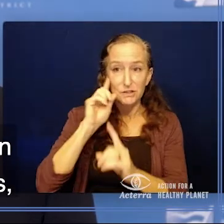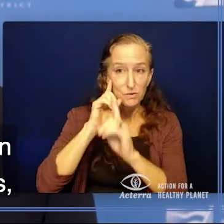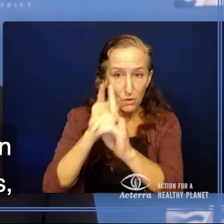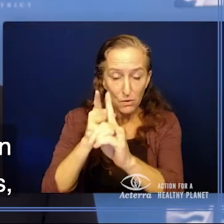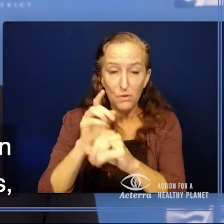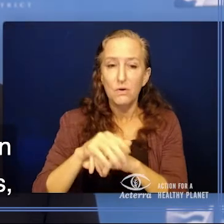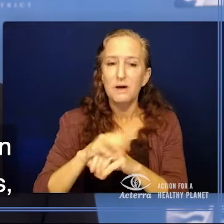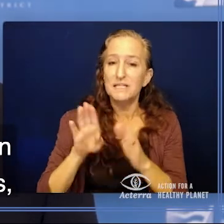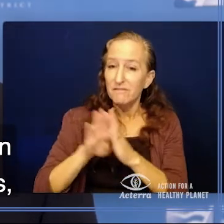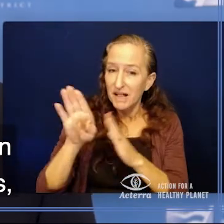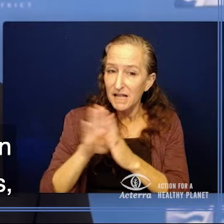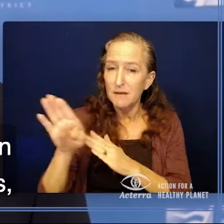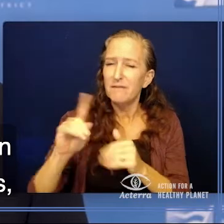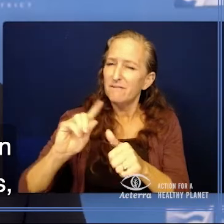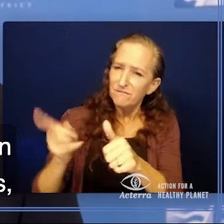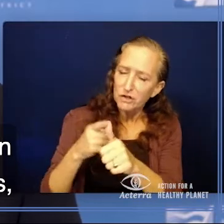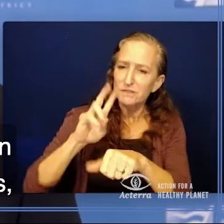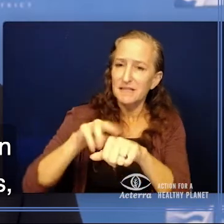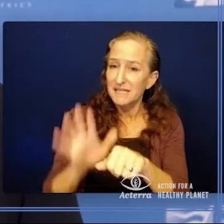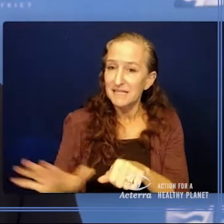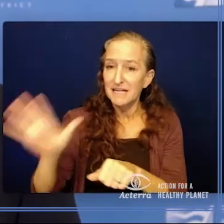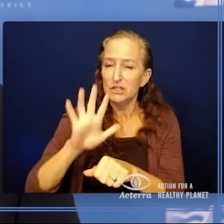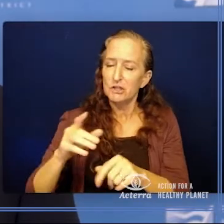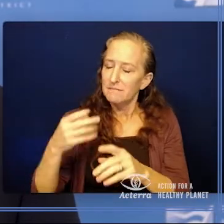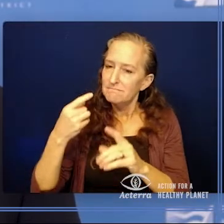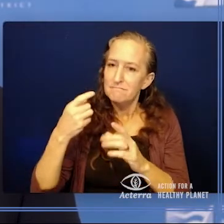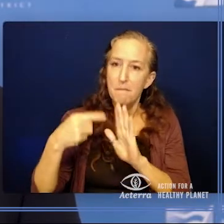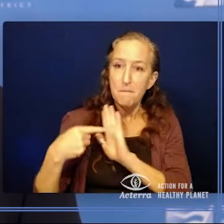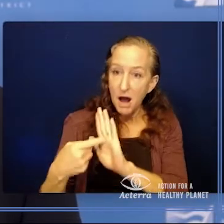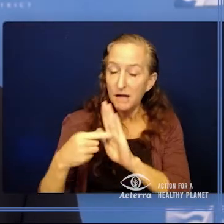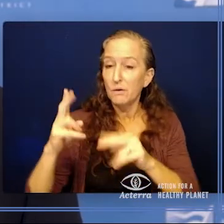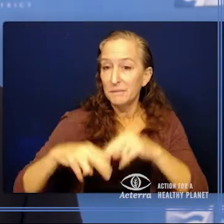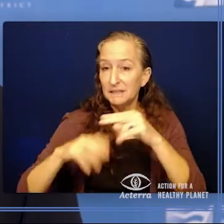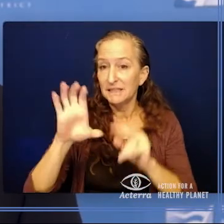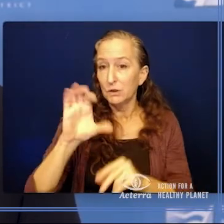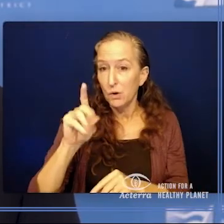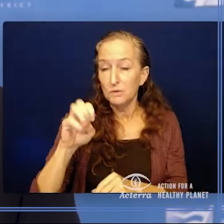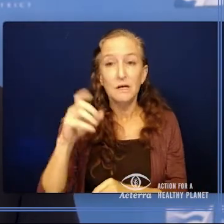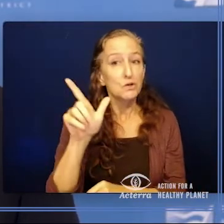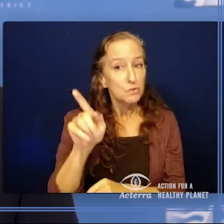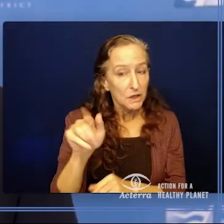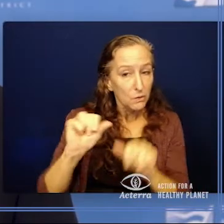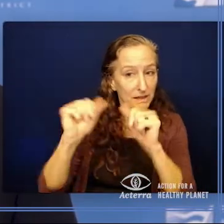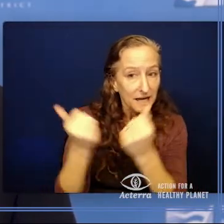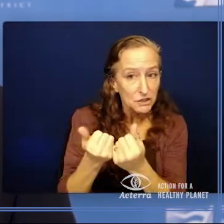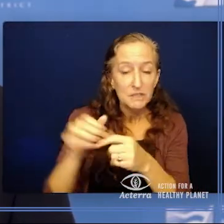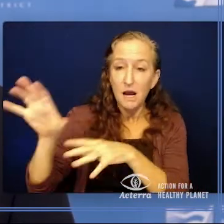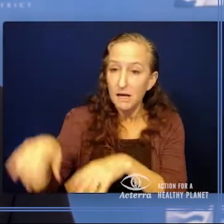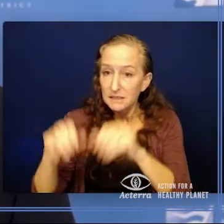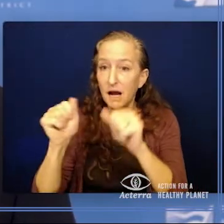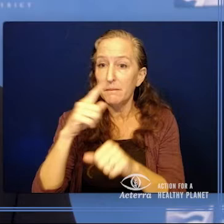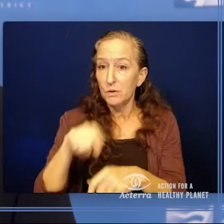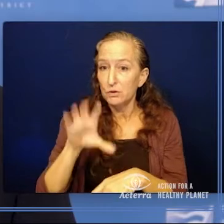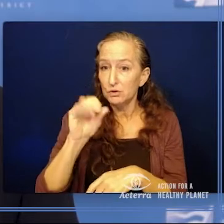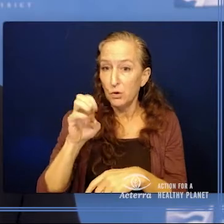developed and supported first-in-the-nation model building codes, resulting in 21 agencies adopting REACH codes to